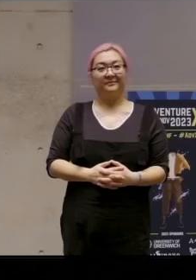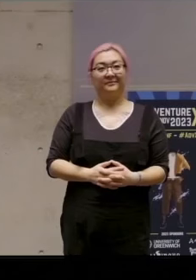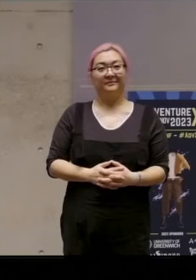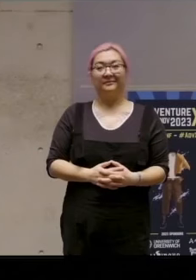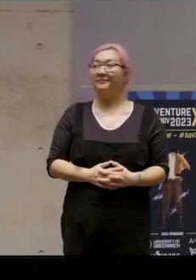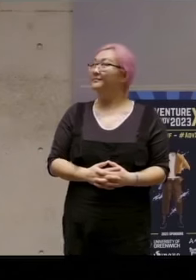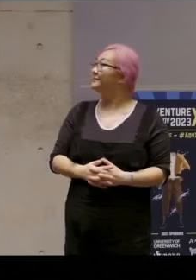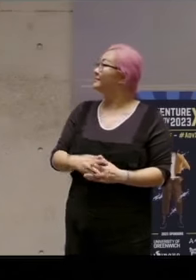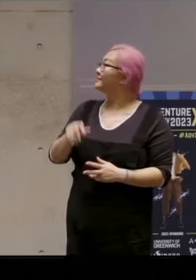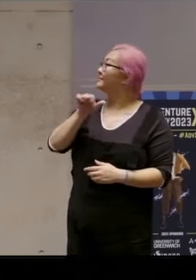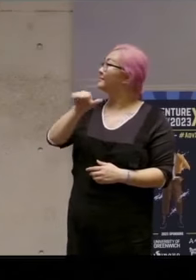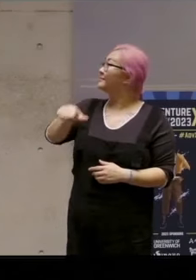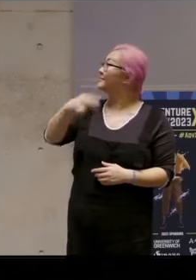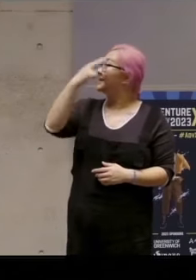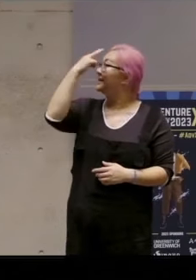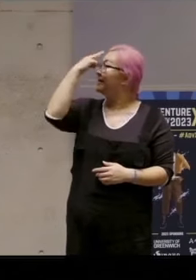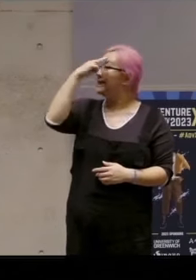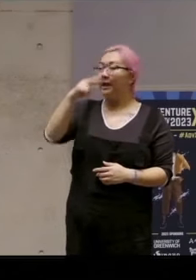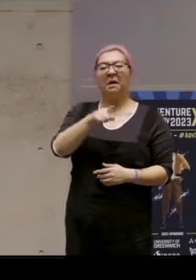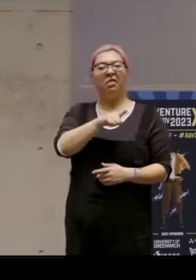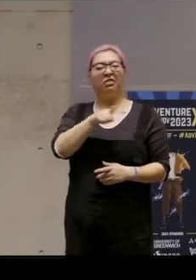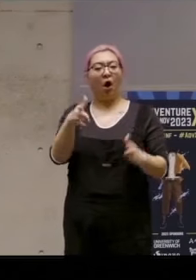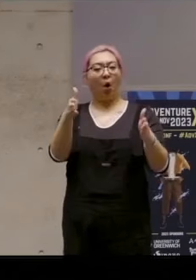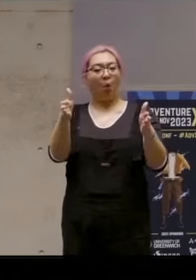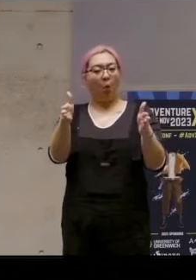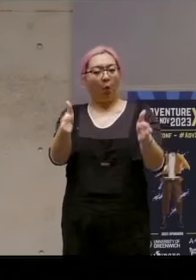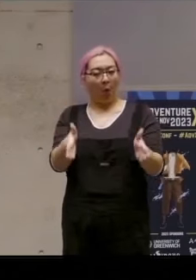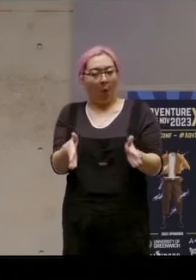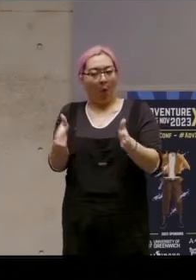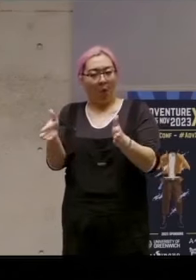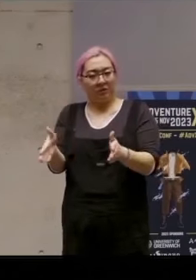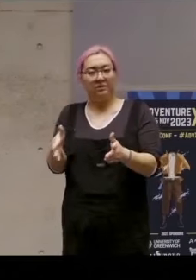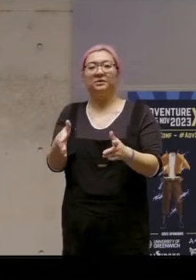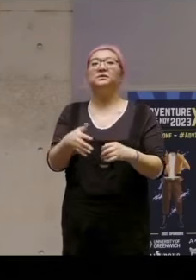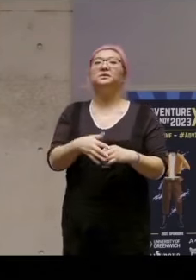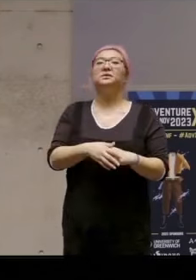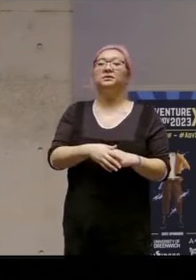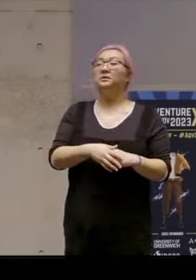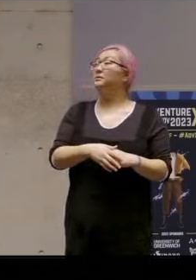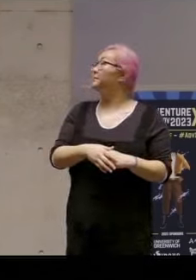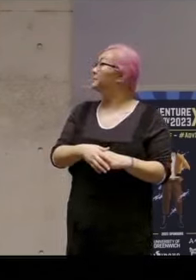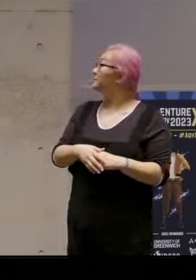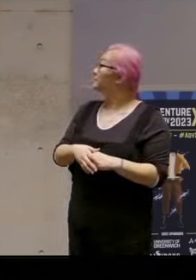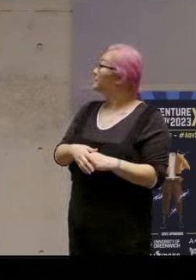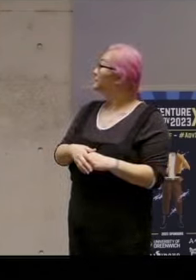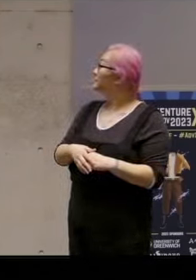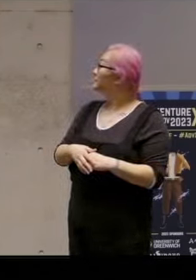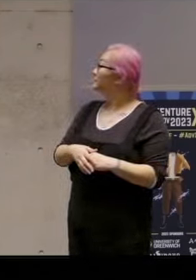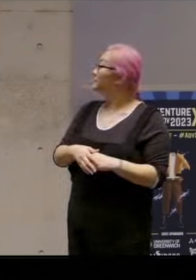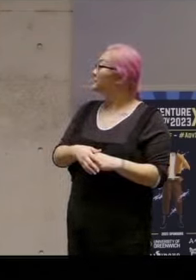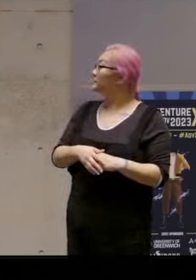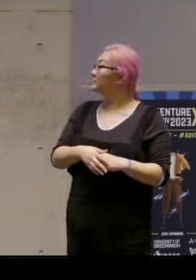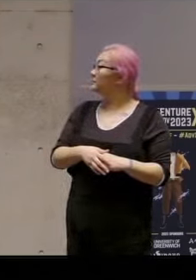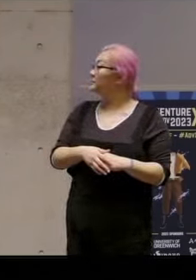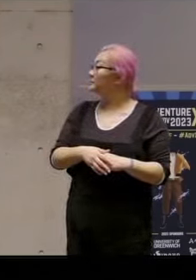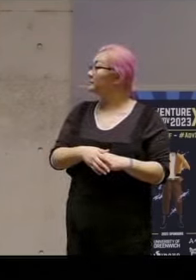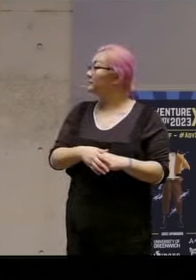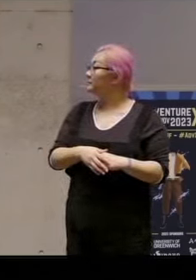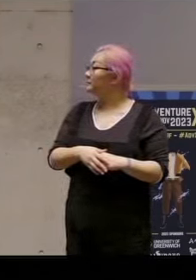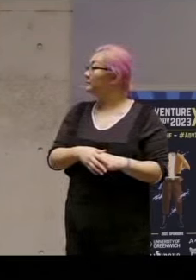Paul Sanic, The Ward. The only crocheting game of our study is The Ward, and out of an